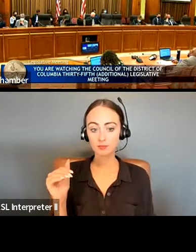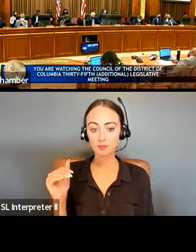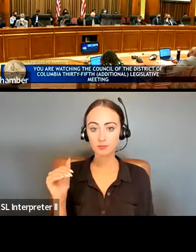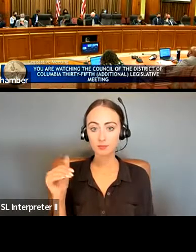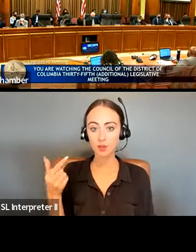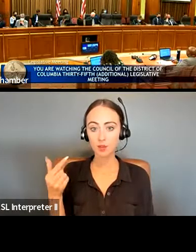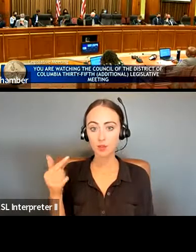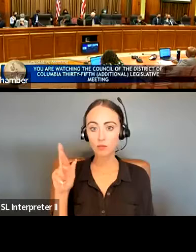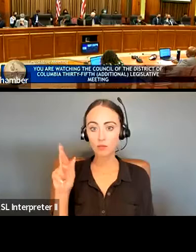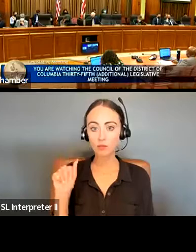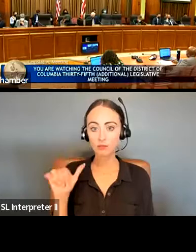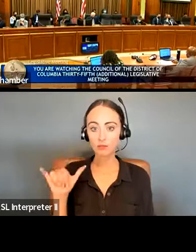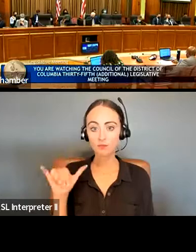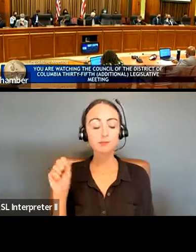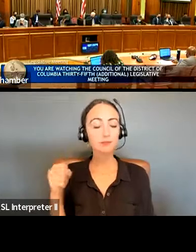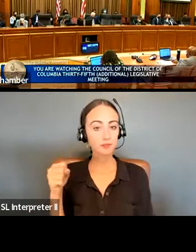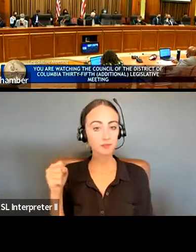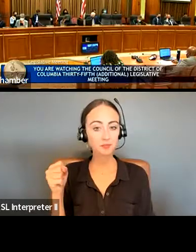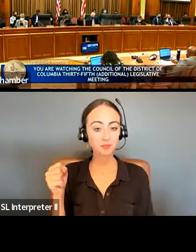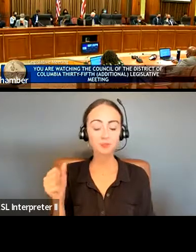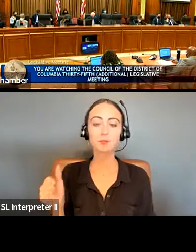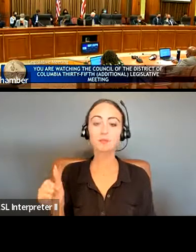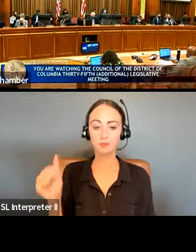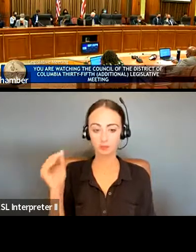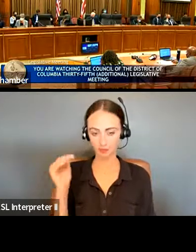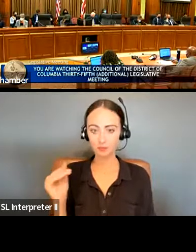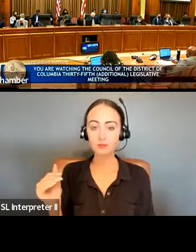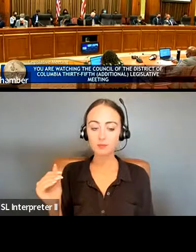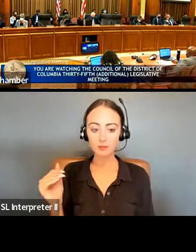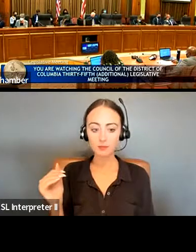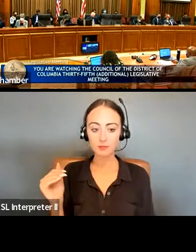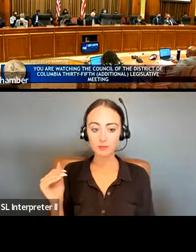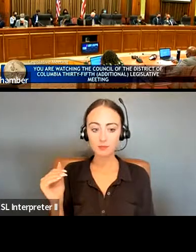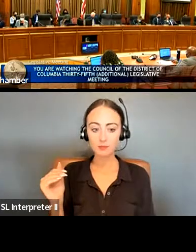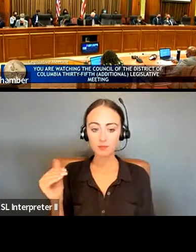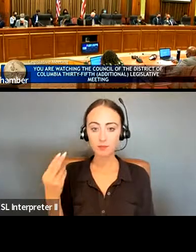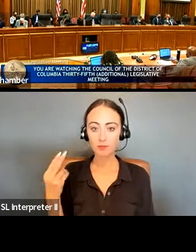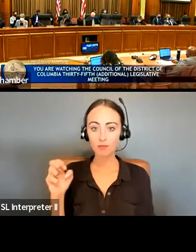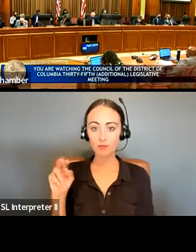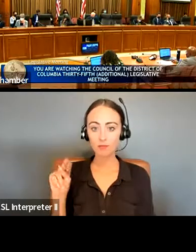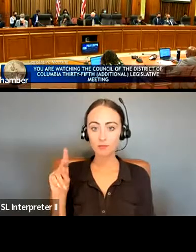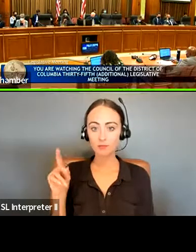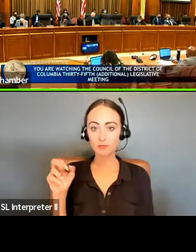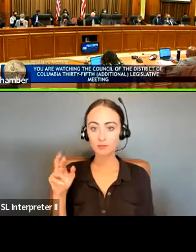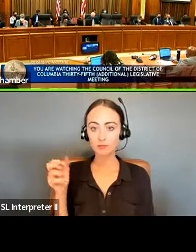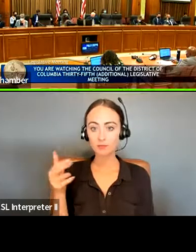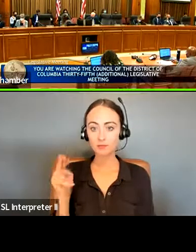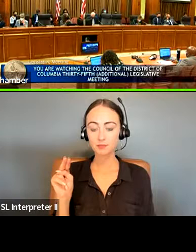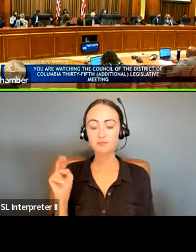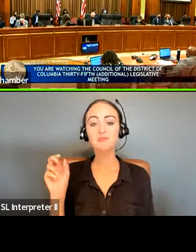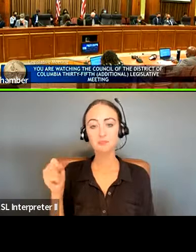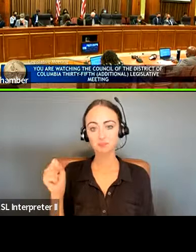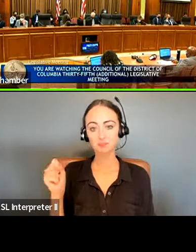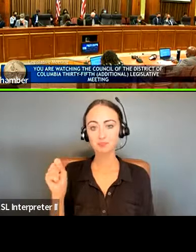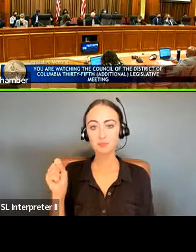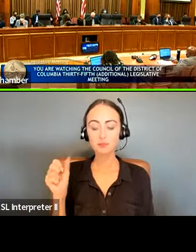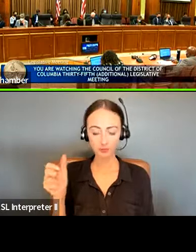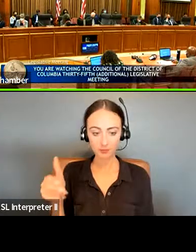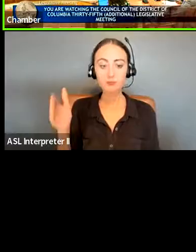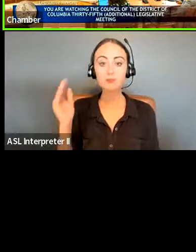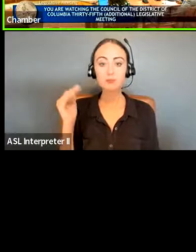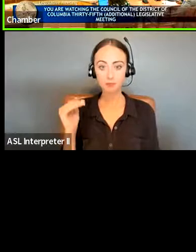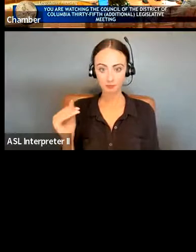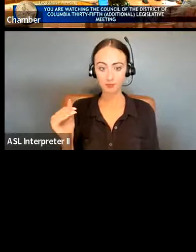Councilmember Gray. Yes. Councilmember Gray votes yes. Councilmember Henderson. Yes. Henderson votes